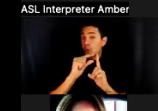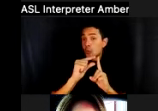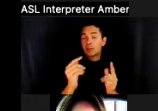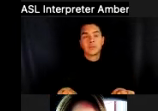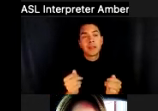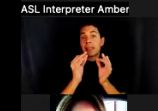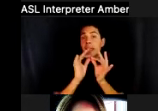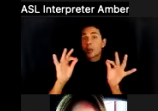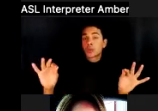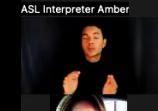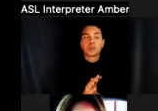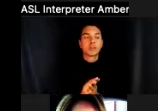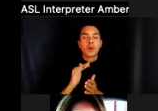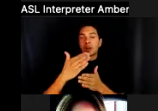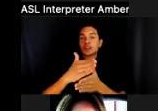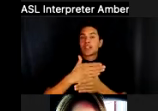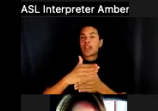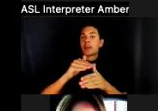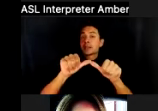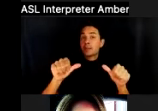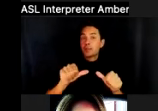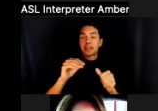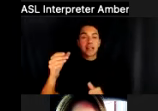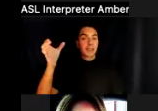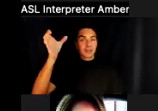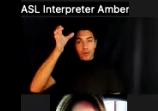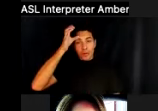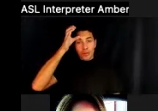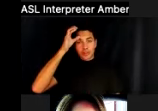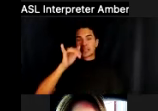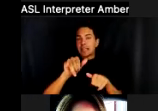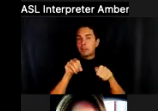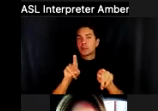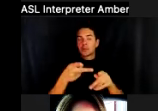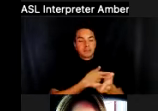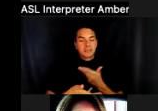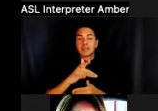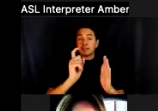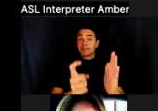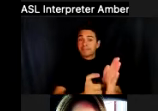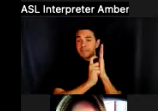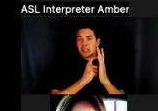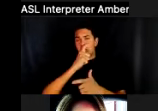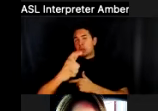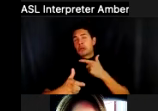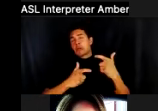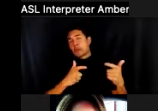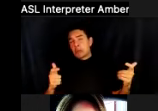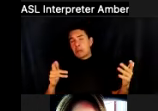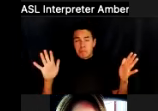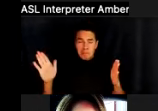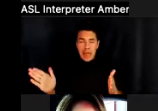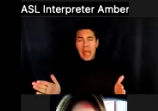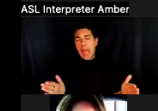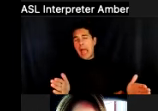or even just sharing space and knowledge, right? That opportunity too. It doesn't have to be this huge, big, grand plan,